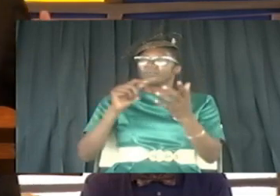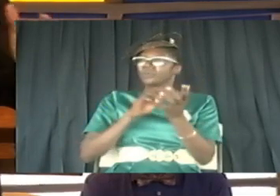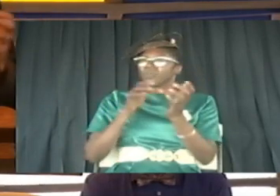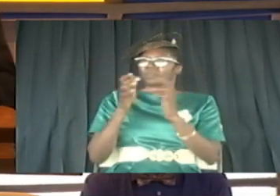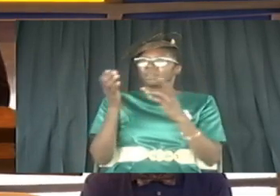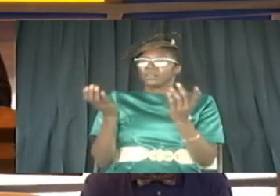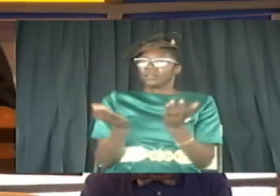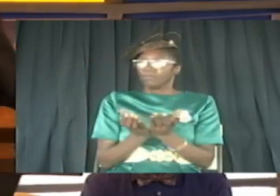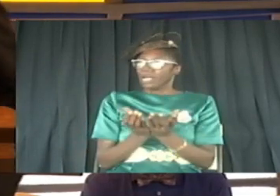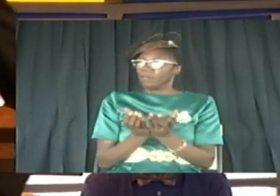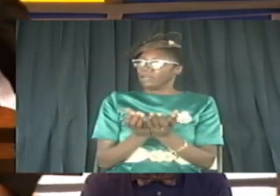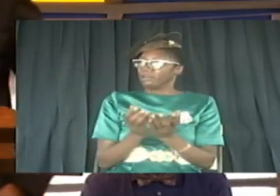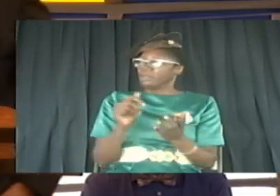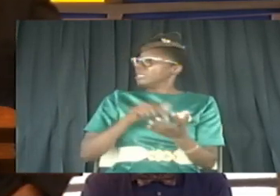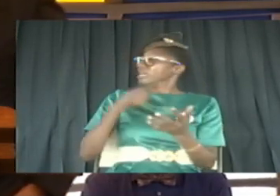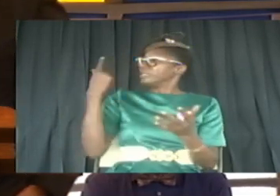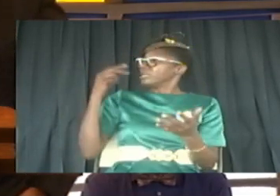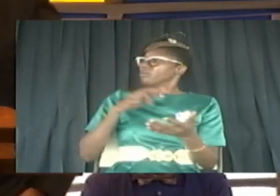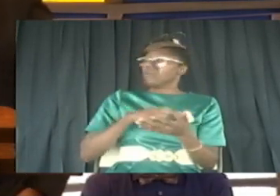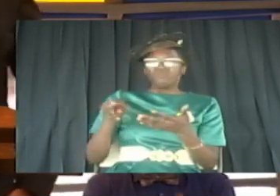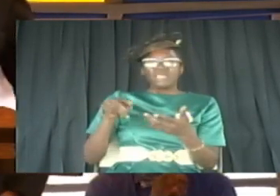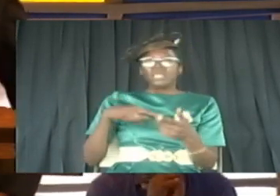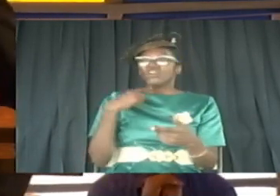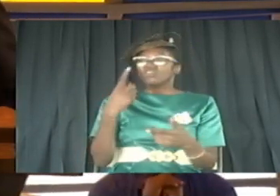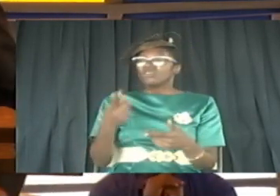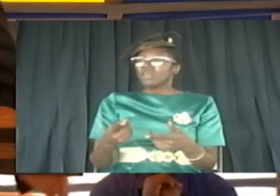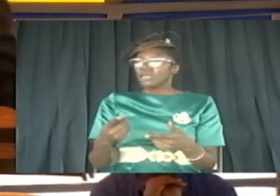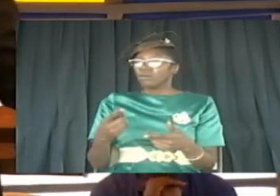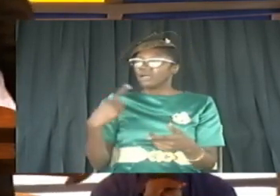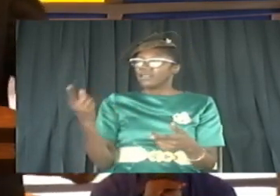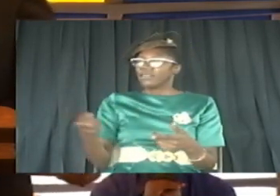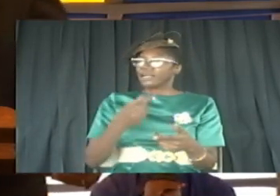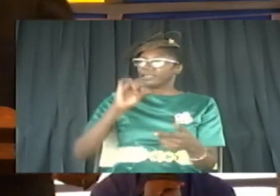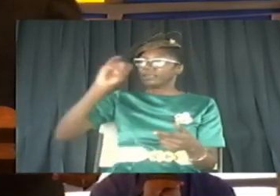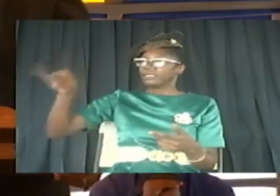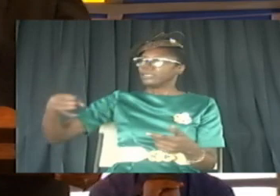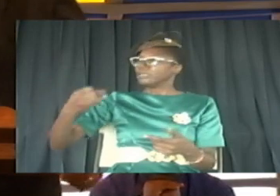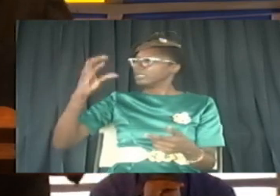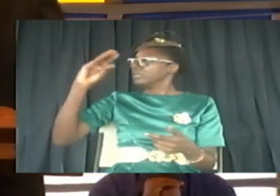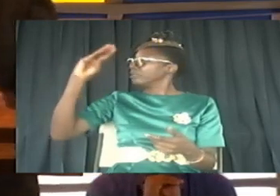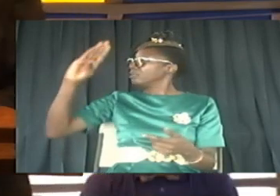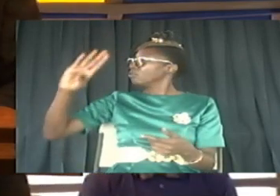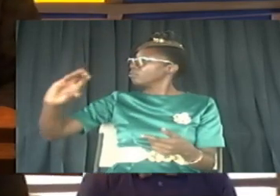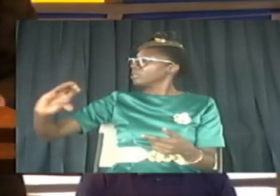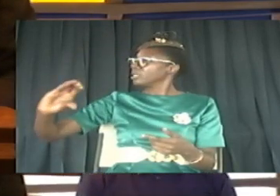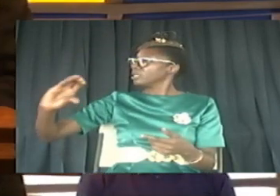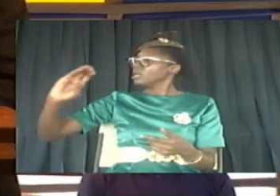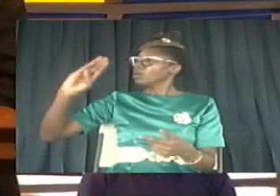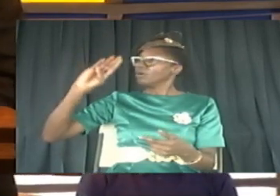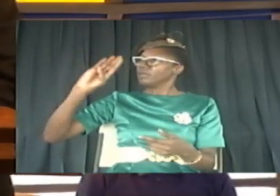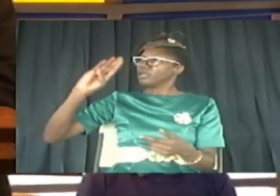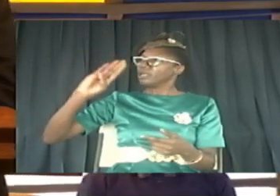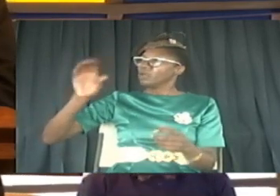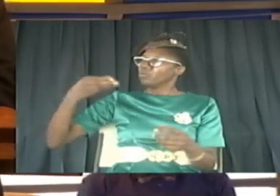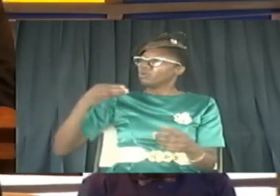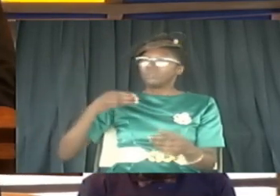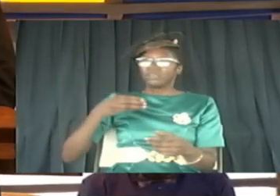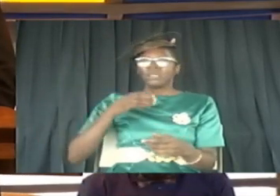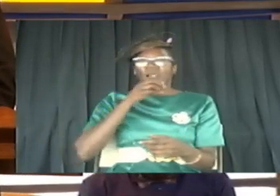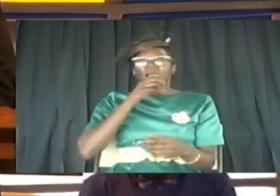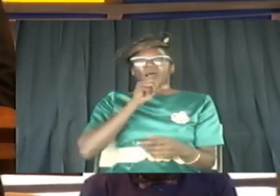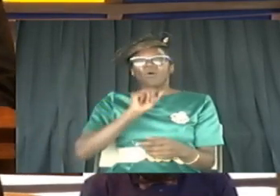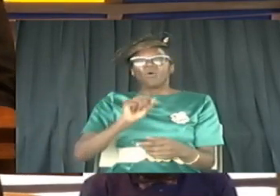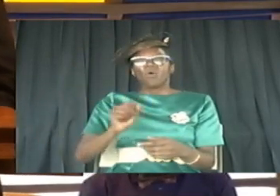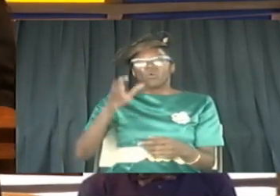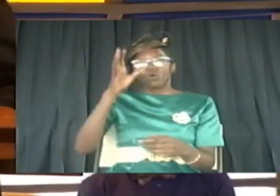close, the text that we read told us that Jacob was now up in age. Jacob was now an old